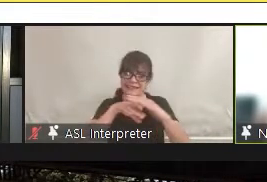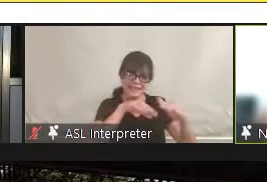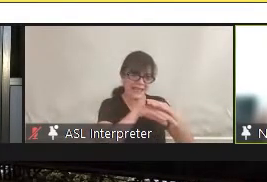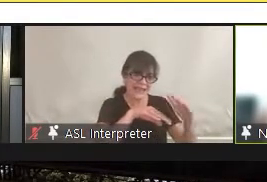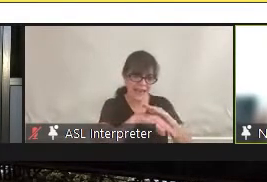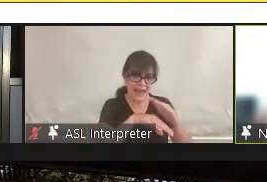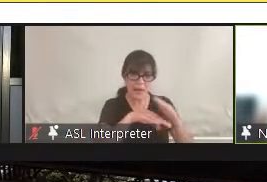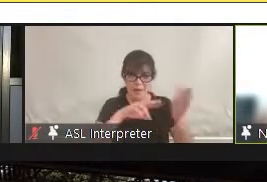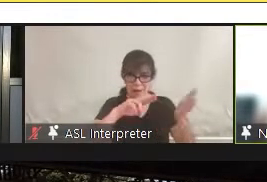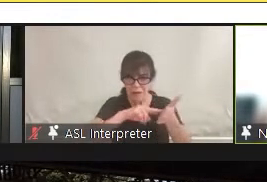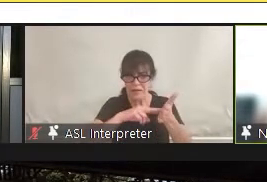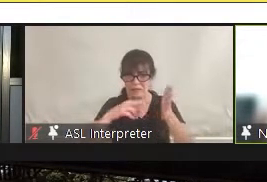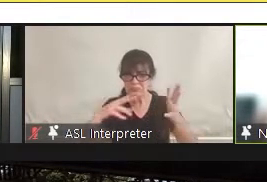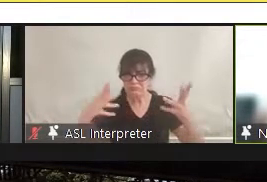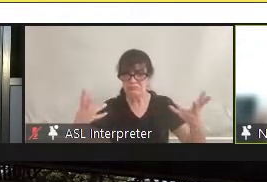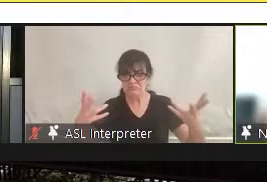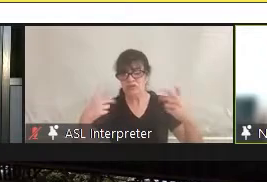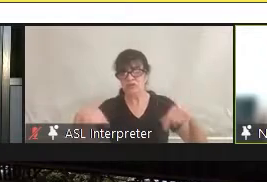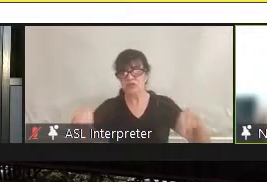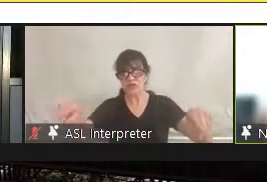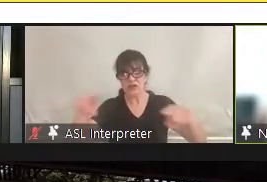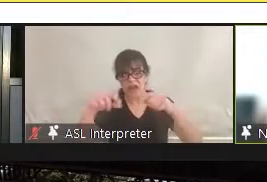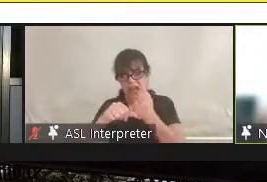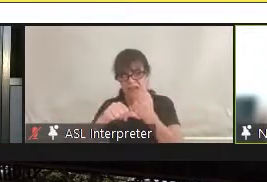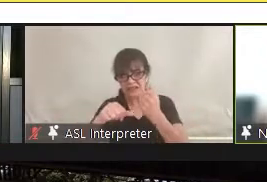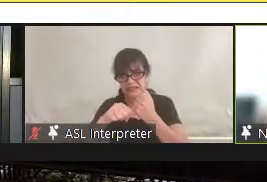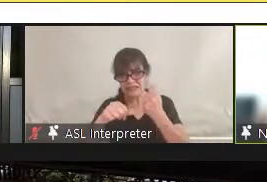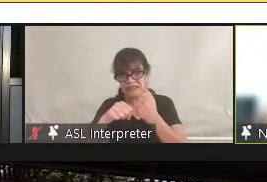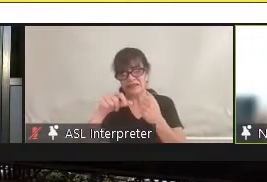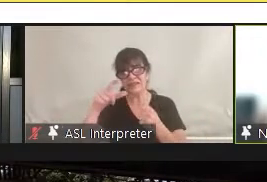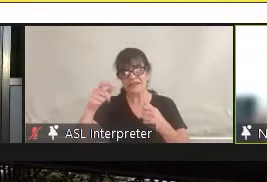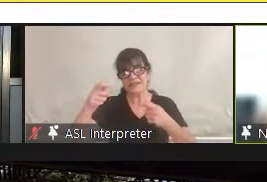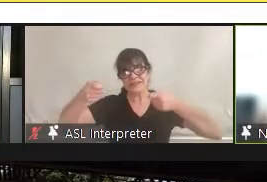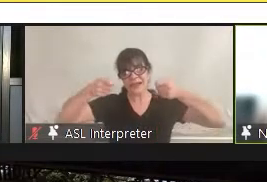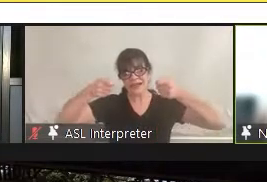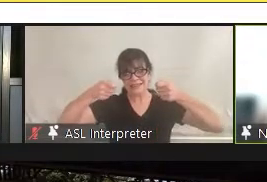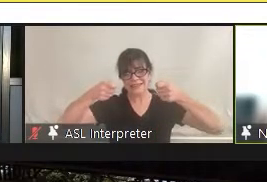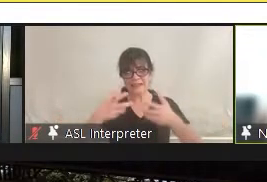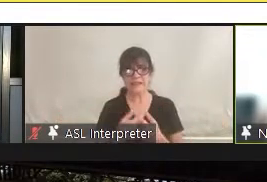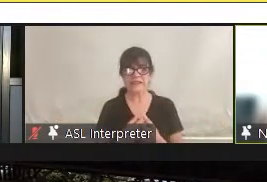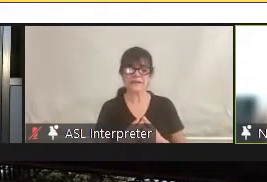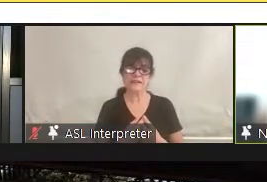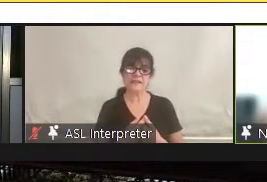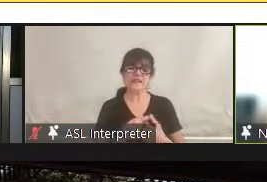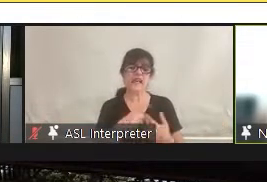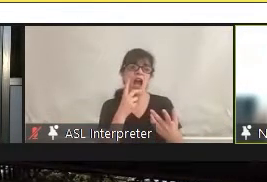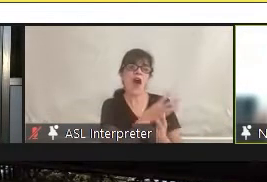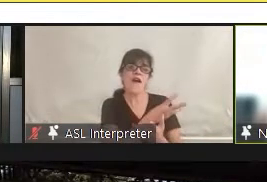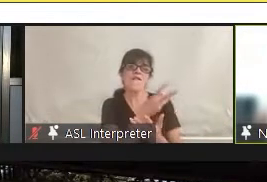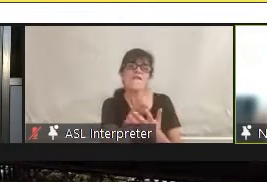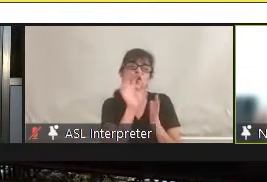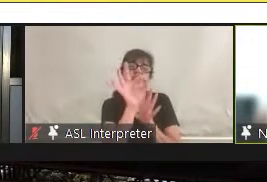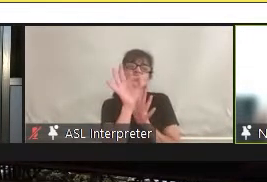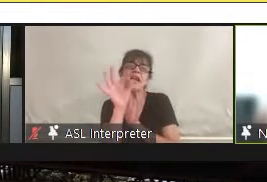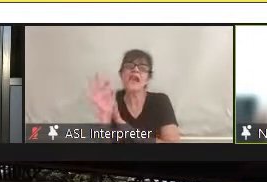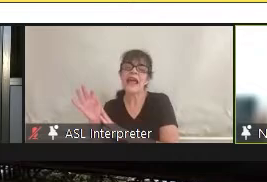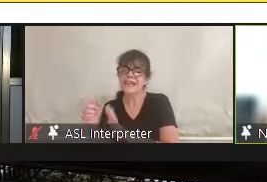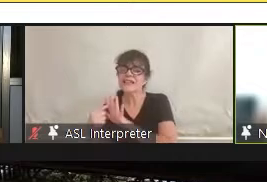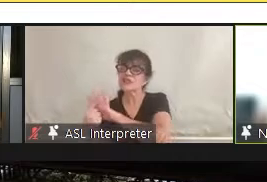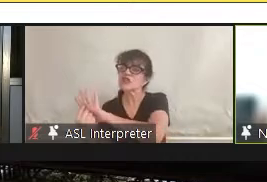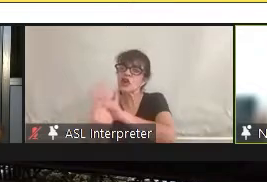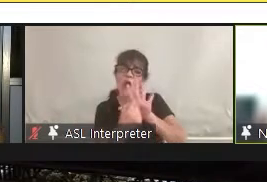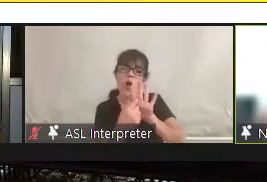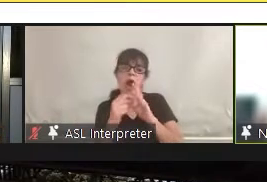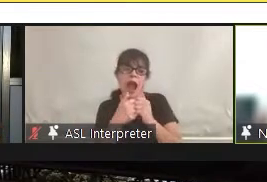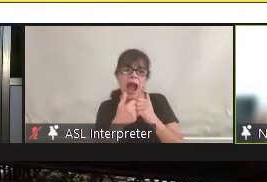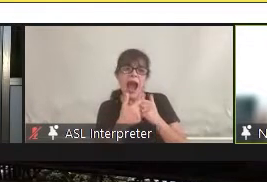needs on livelihoods and assistance devices. So these are a few selected examples showcasing how disability